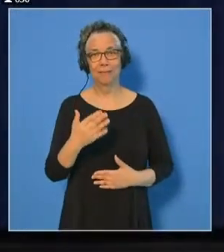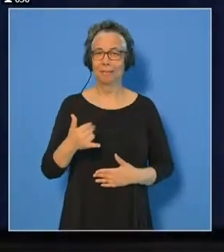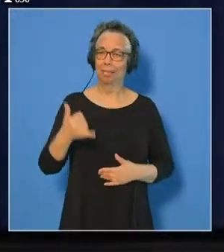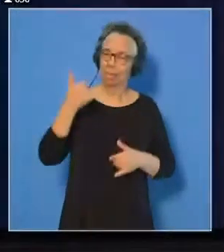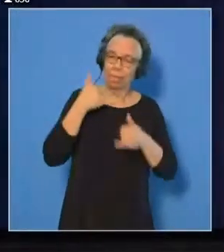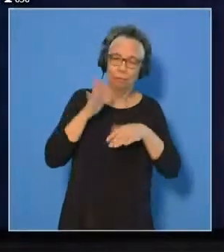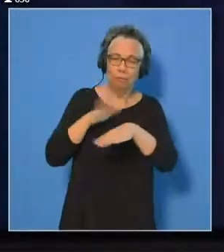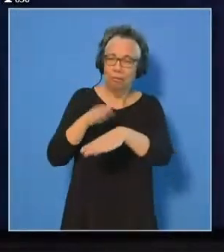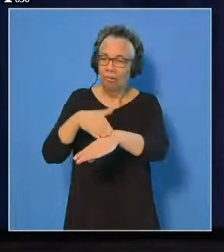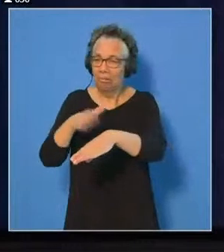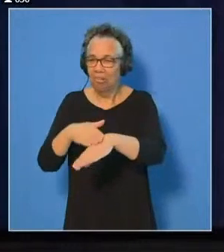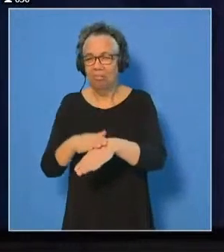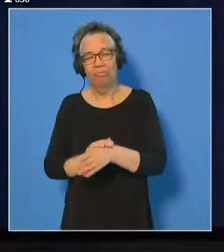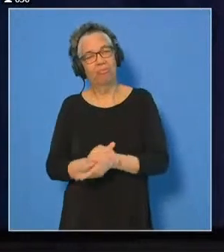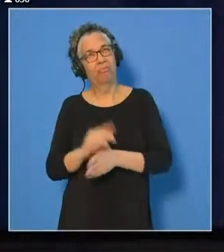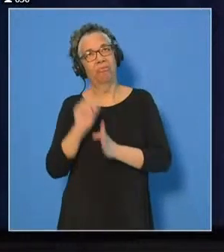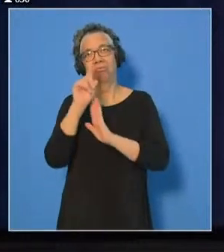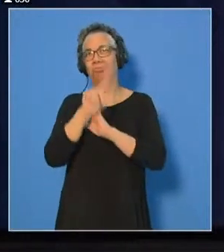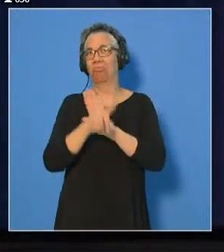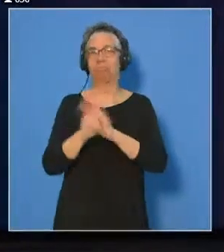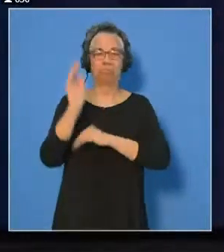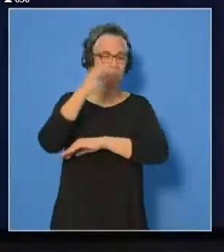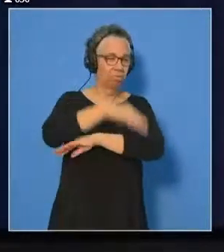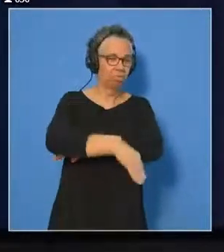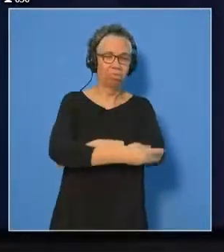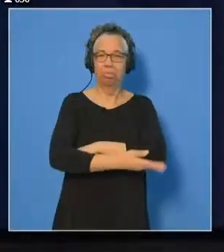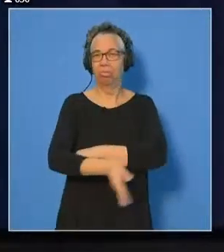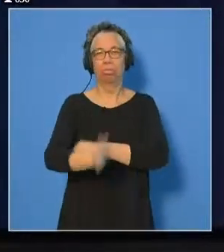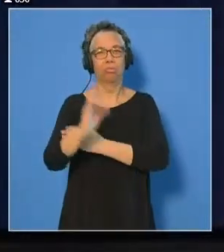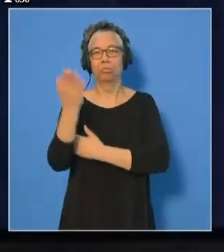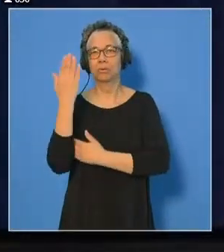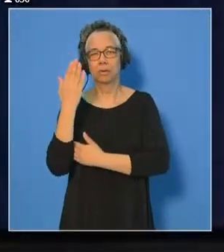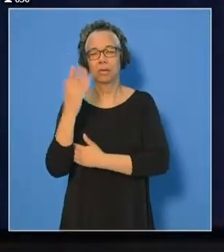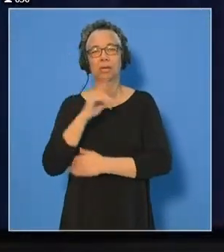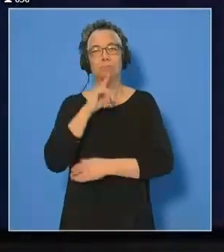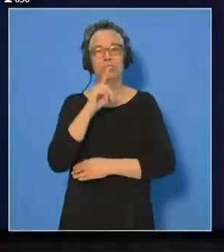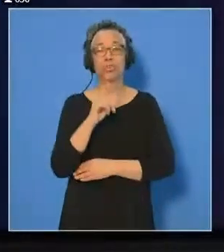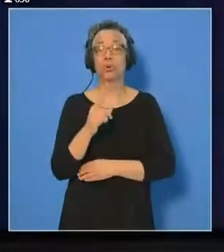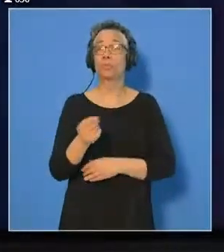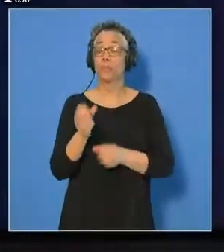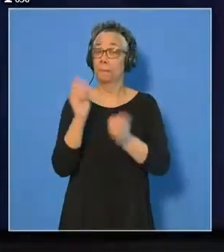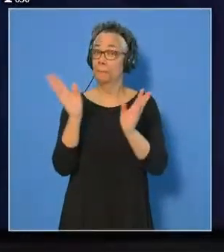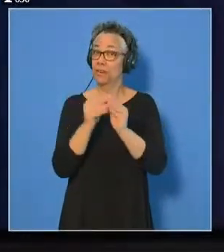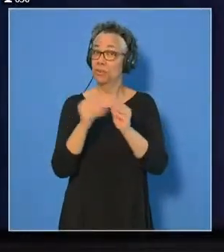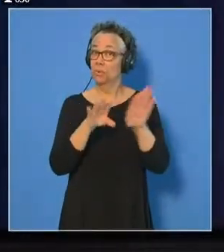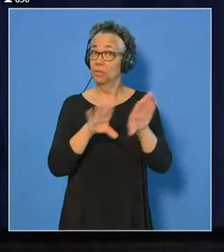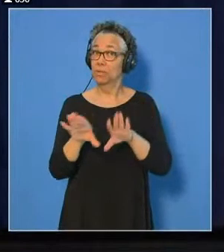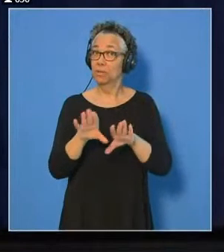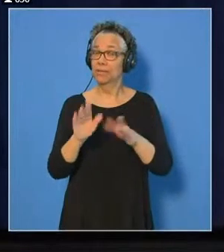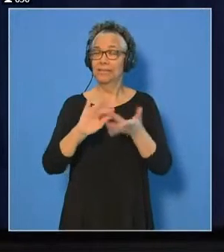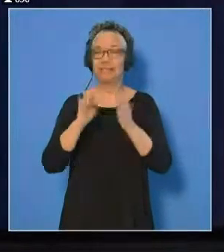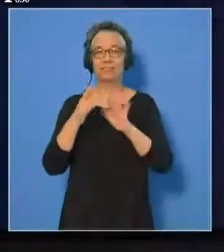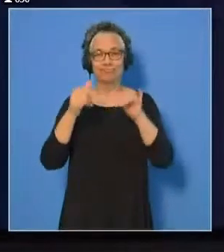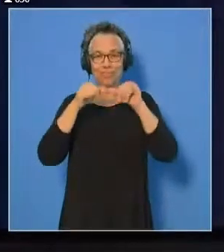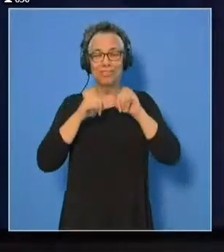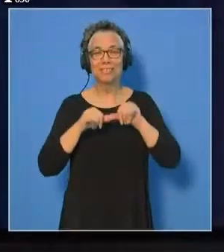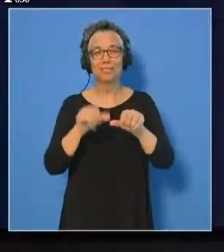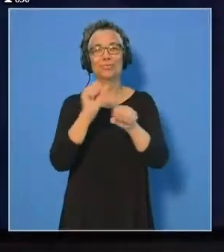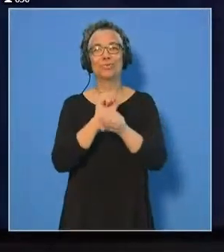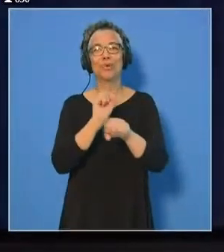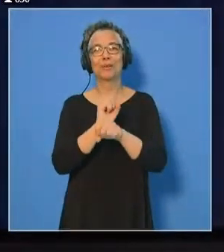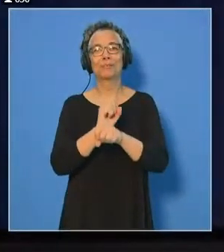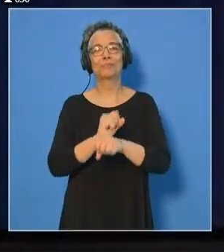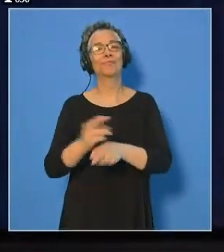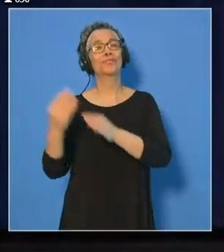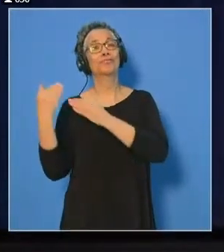hours of the day and sometimes in the morning to make sure that we can get our meetings done online and make sure that the technology can continue to work. They're